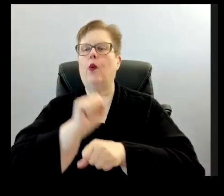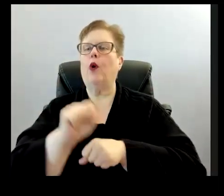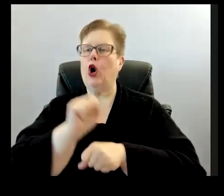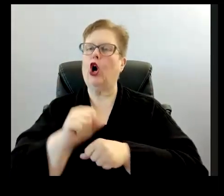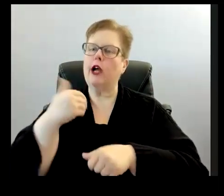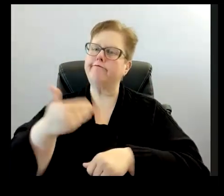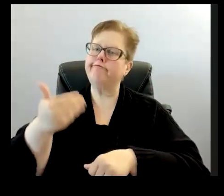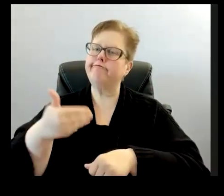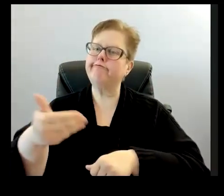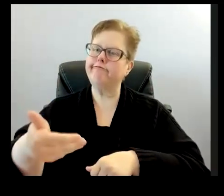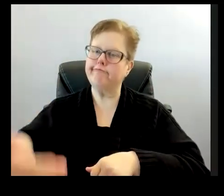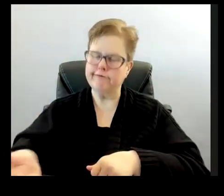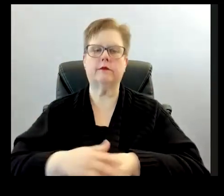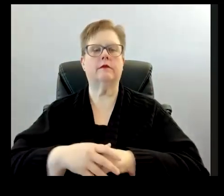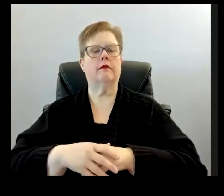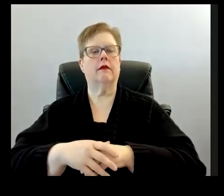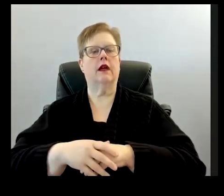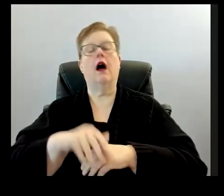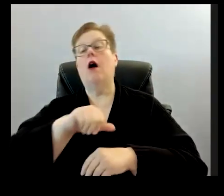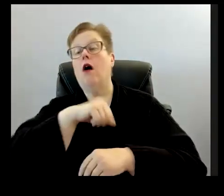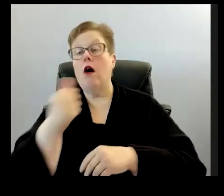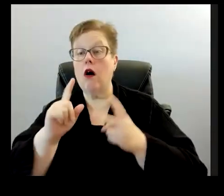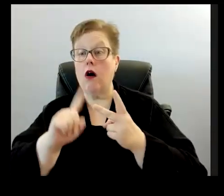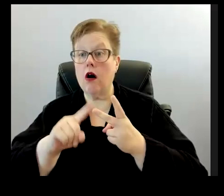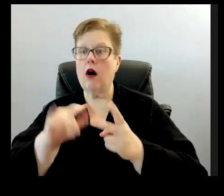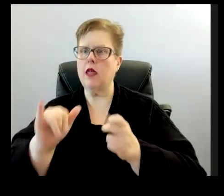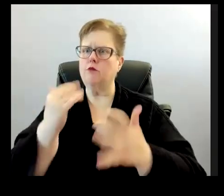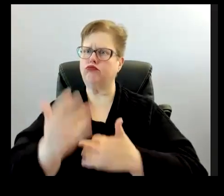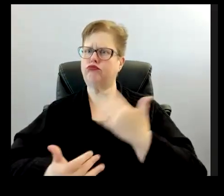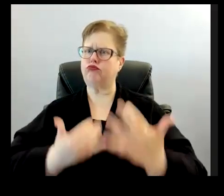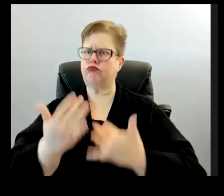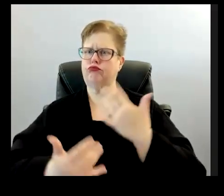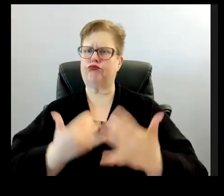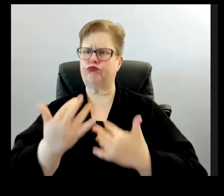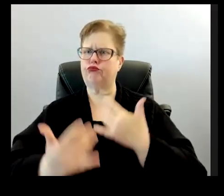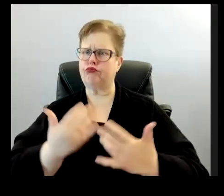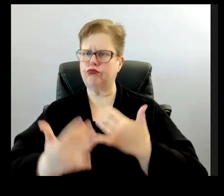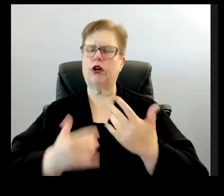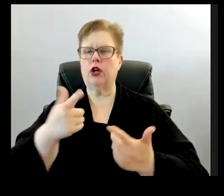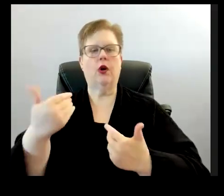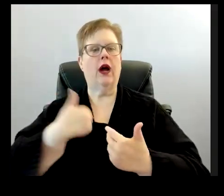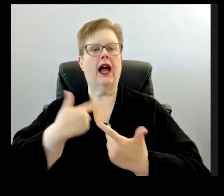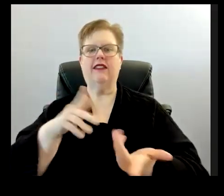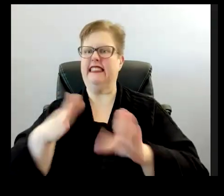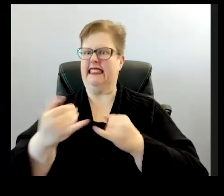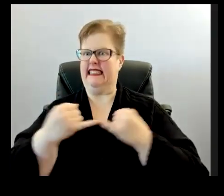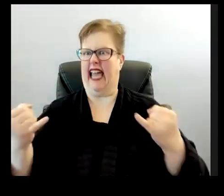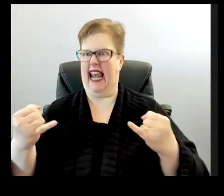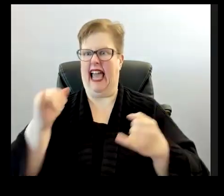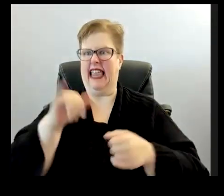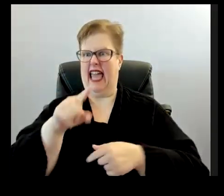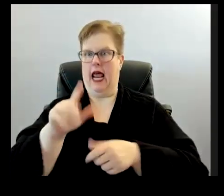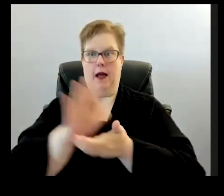of time. Then there's things that are on a boil. So that's when you've got, for example, a deadline coming. That paper is